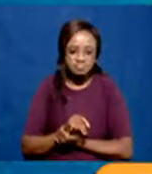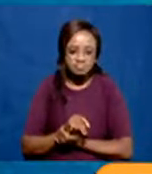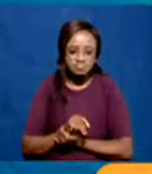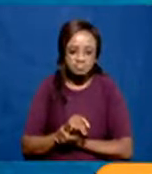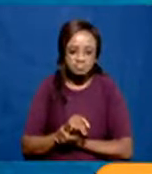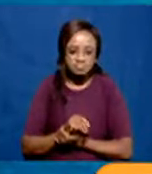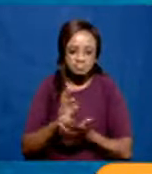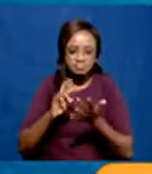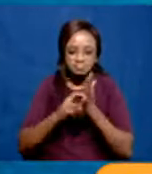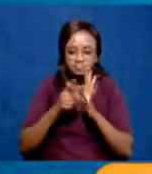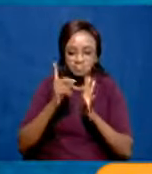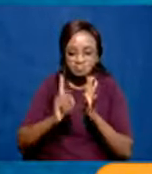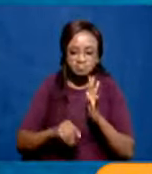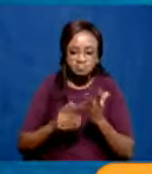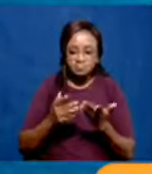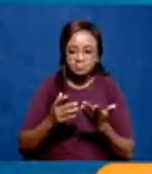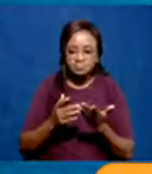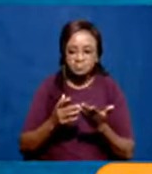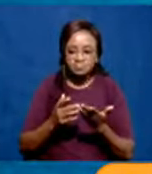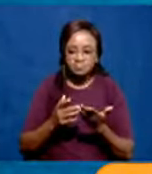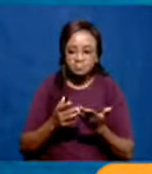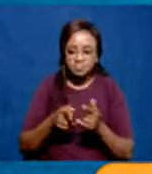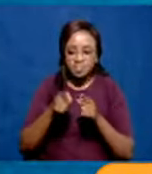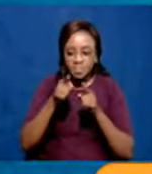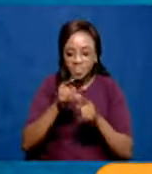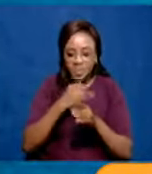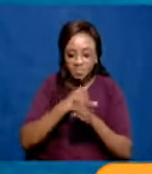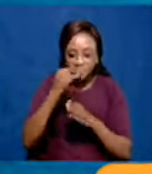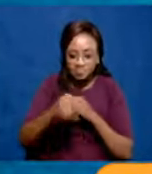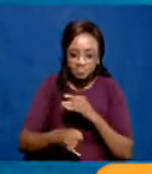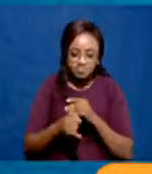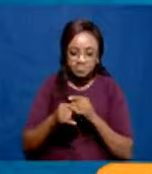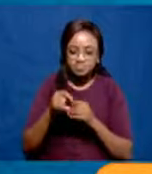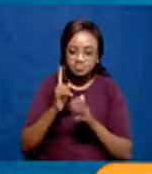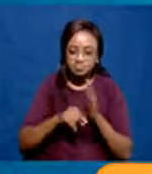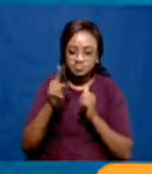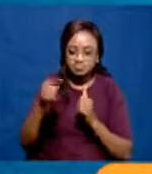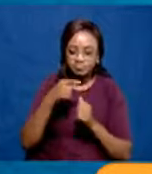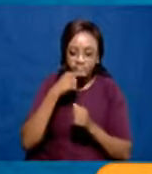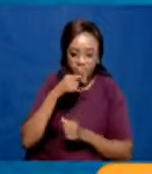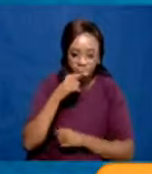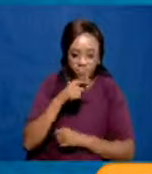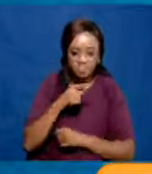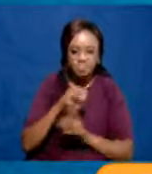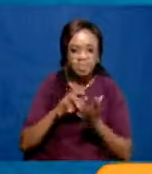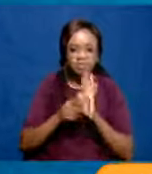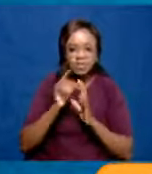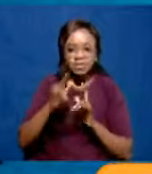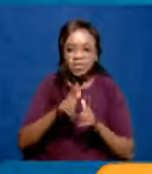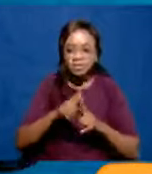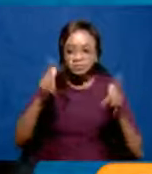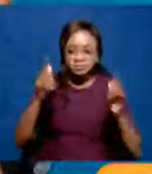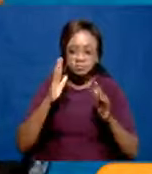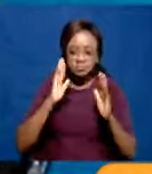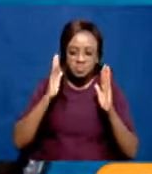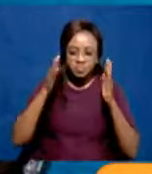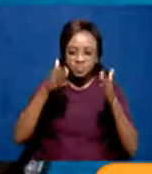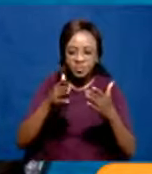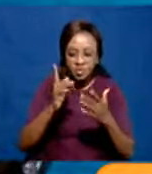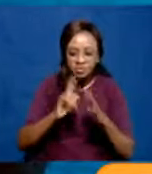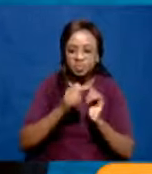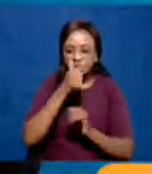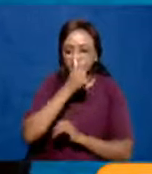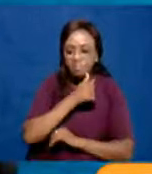the reality of the cover that Dr. Olweny is talking about here is more so geared towards getting this money to the private